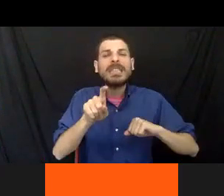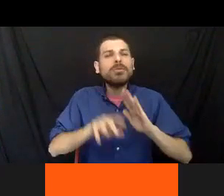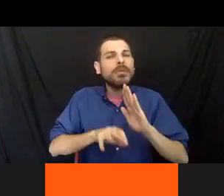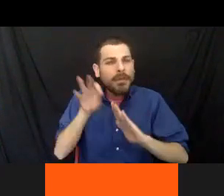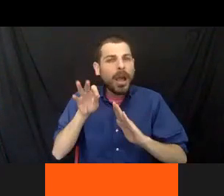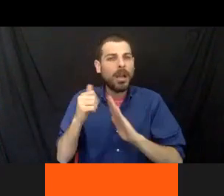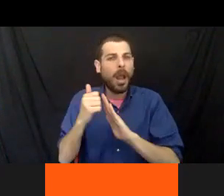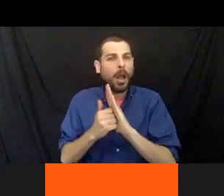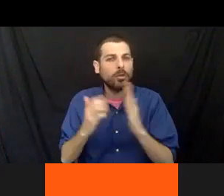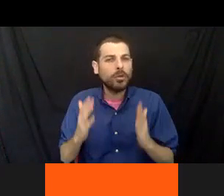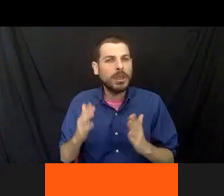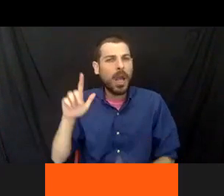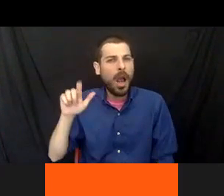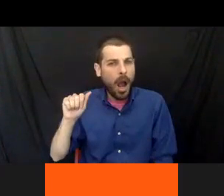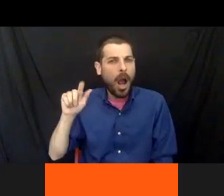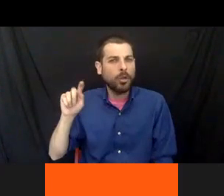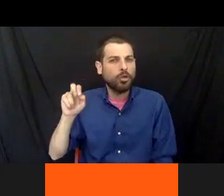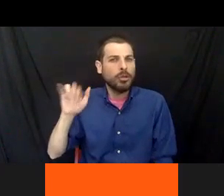about how the